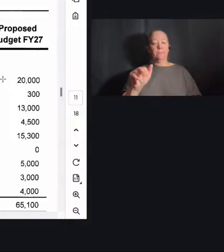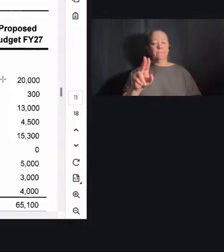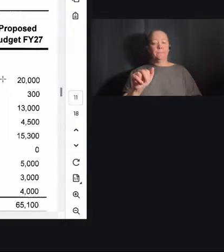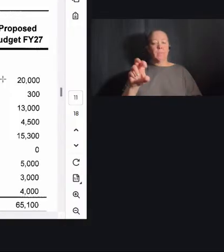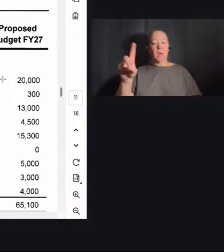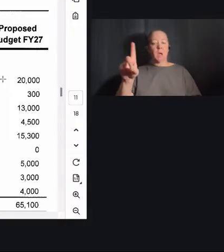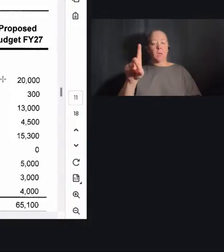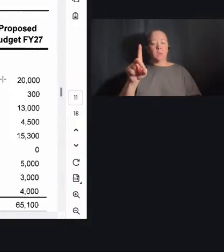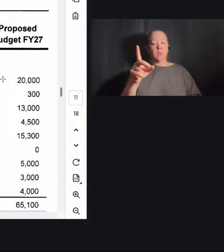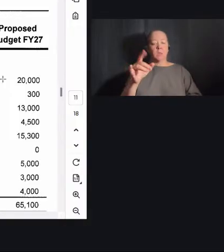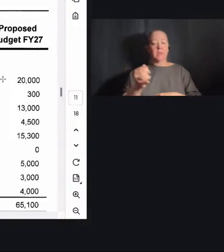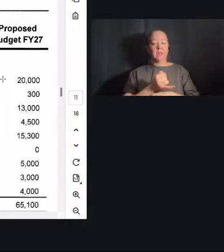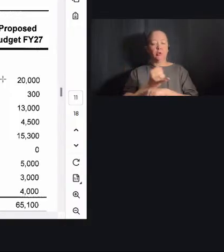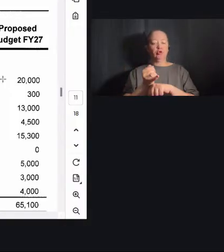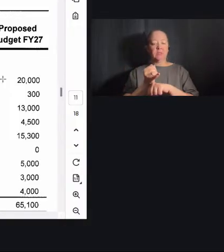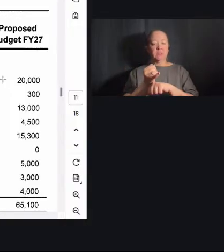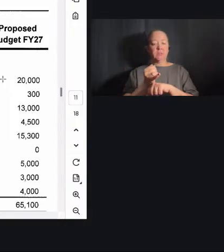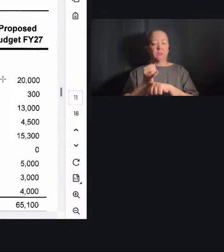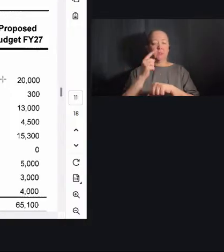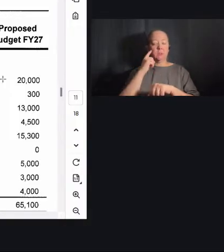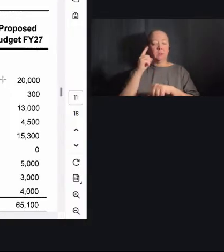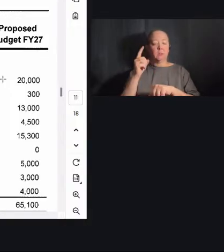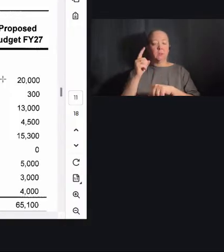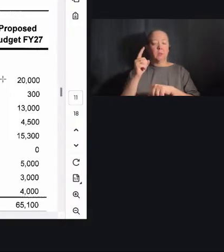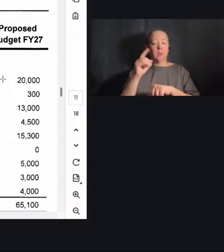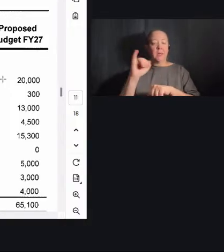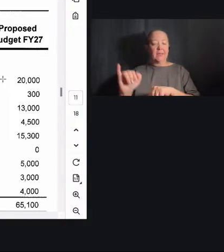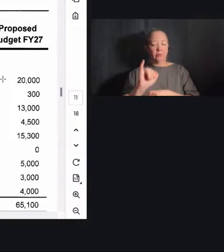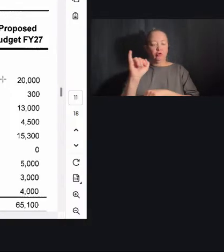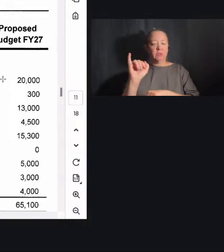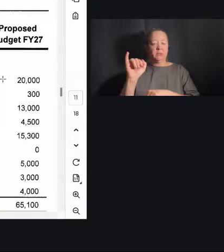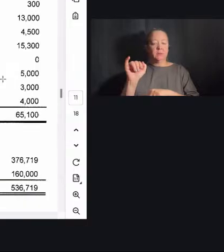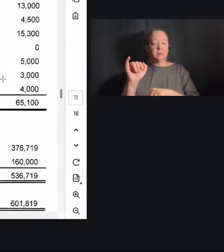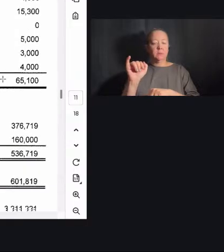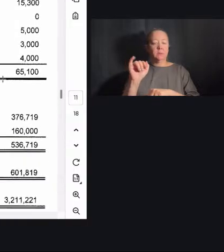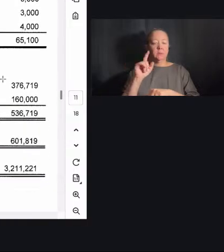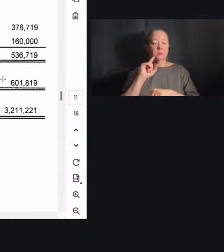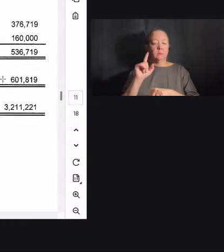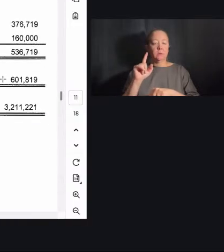bond principal payment totals